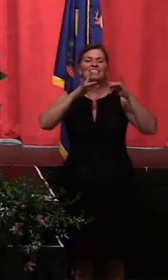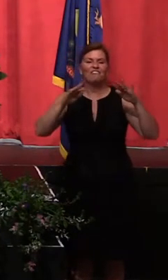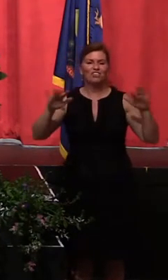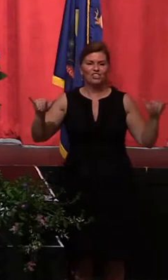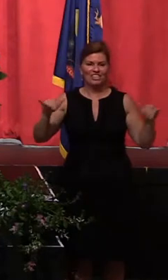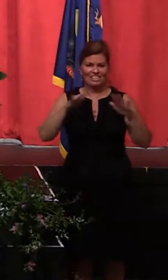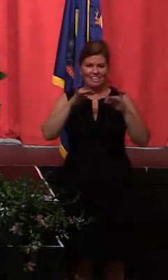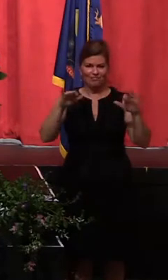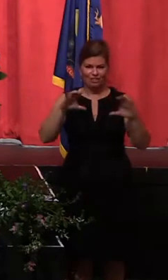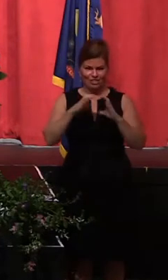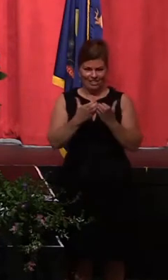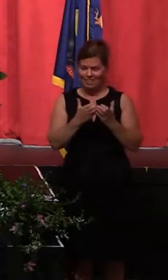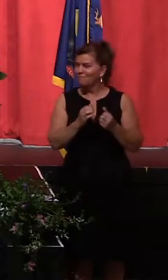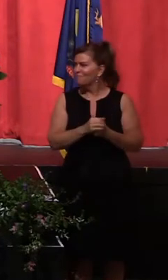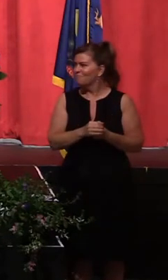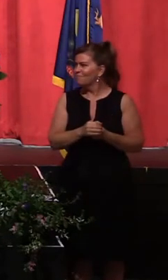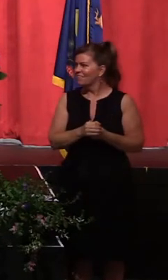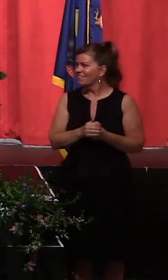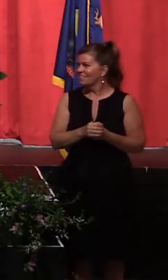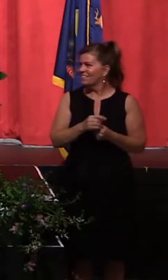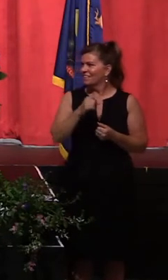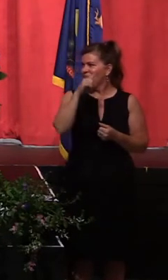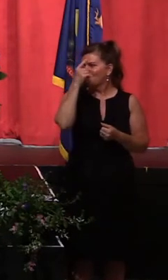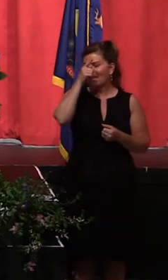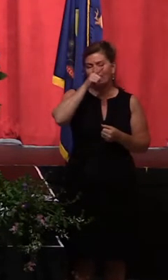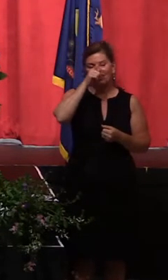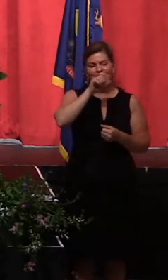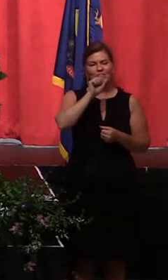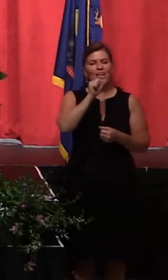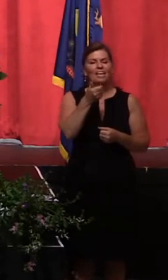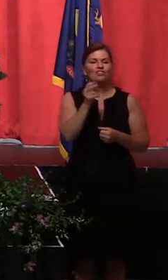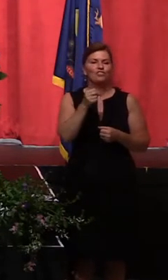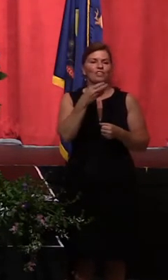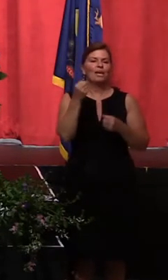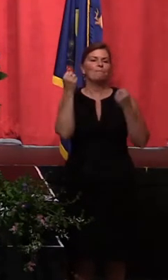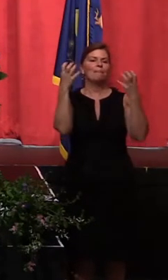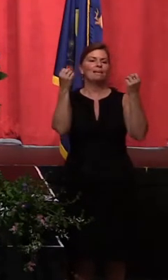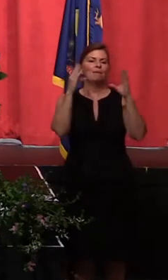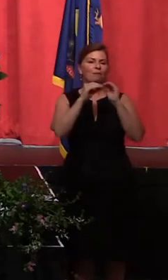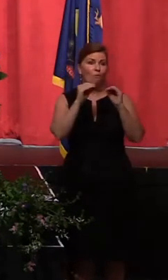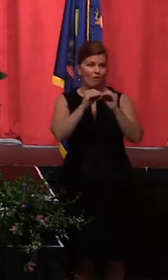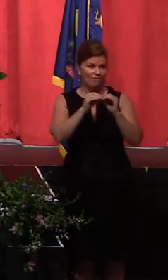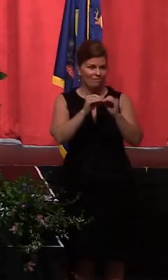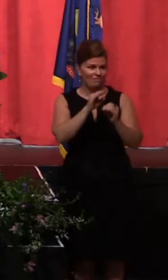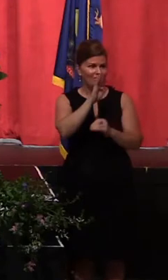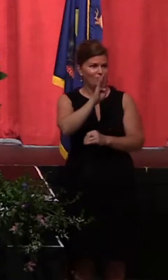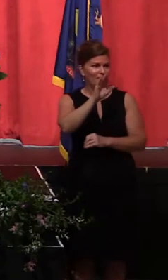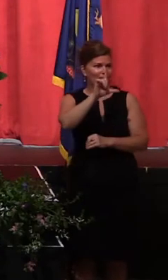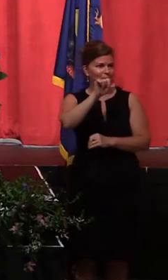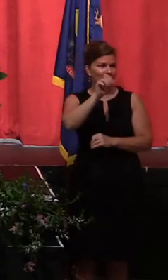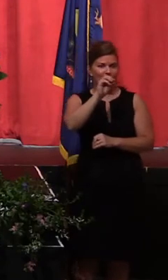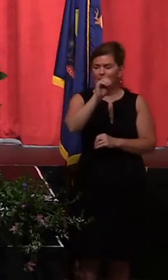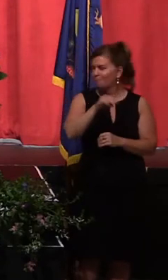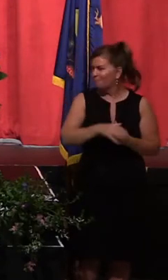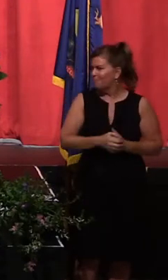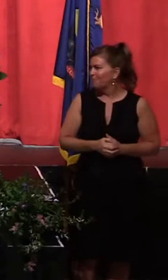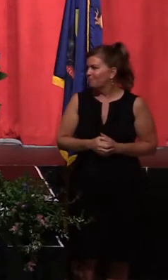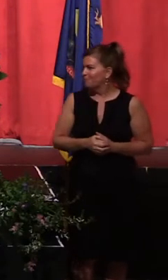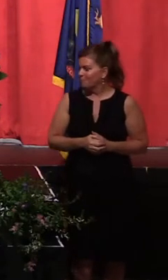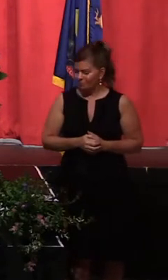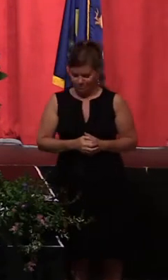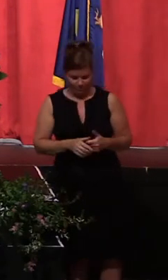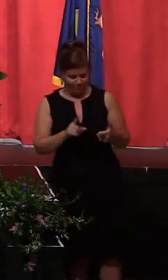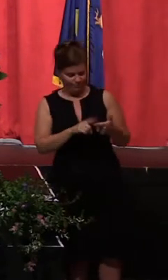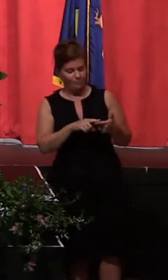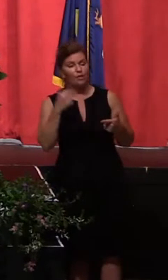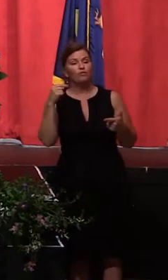But B-L-A-M-M? Black, Latino, Asian, and many more. Black, Latinos, Asians, and many more. The